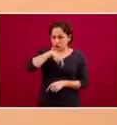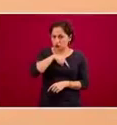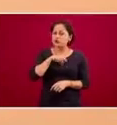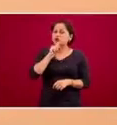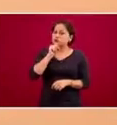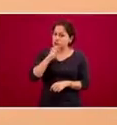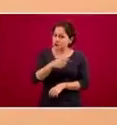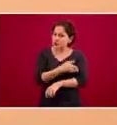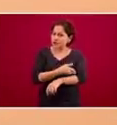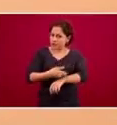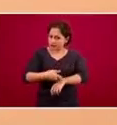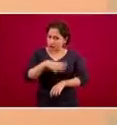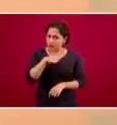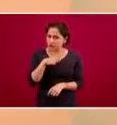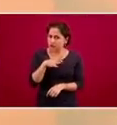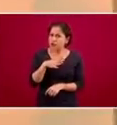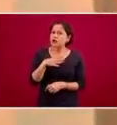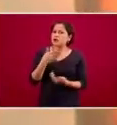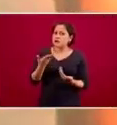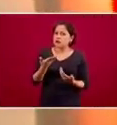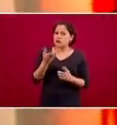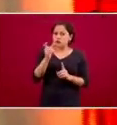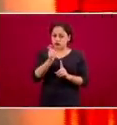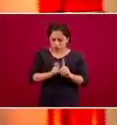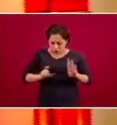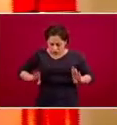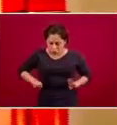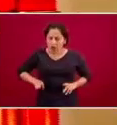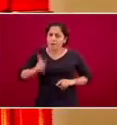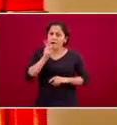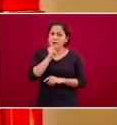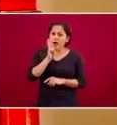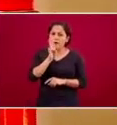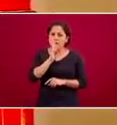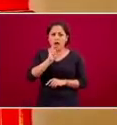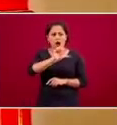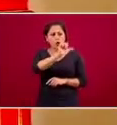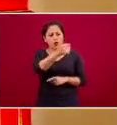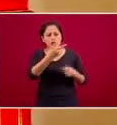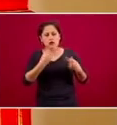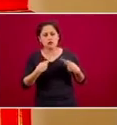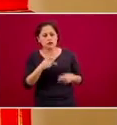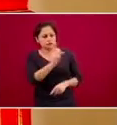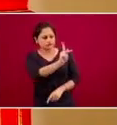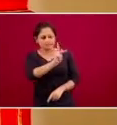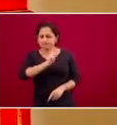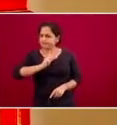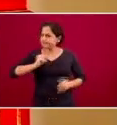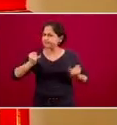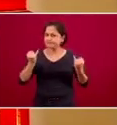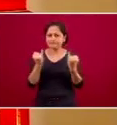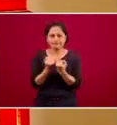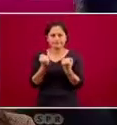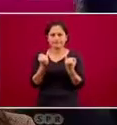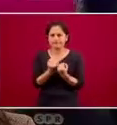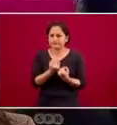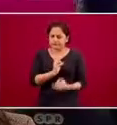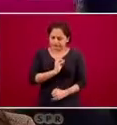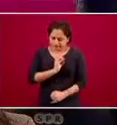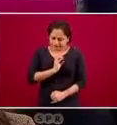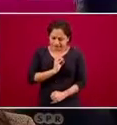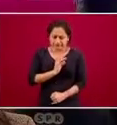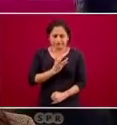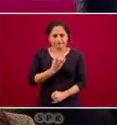who had been trained by the best universities our country has to offer, and they are people just like us who are responsible, who